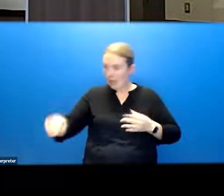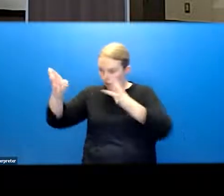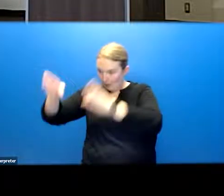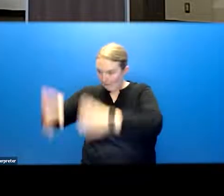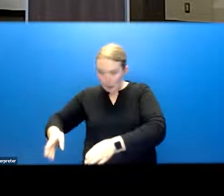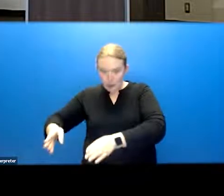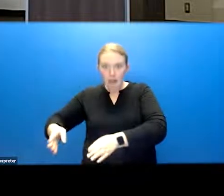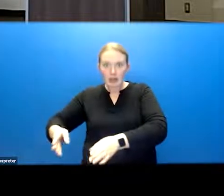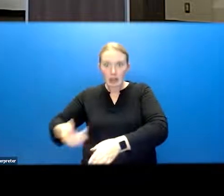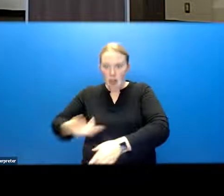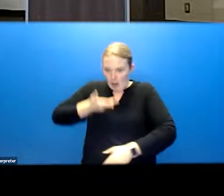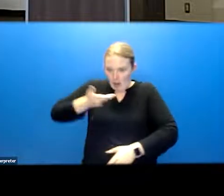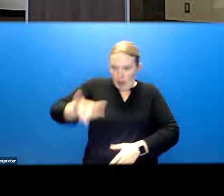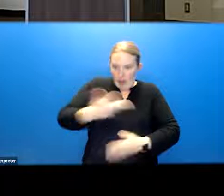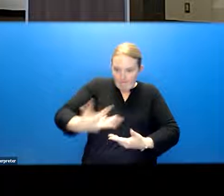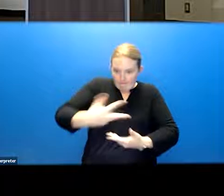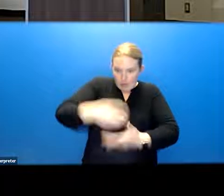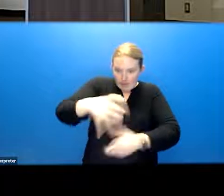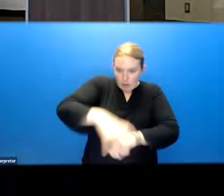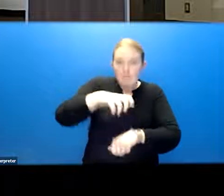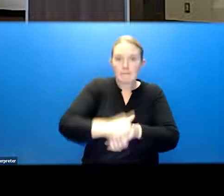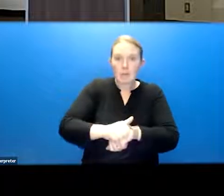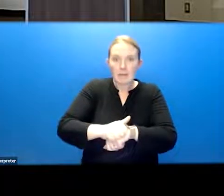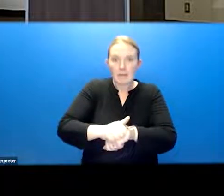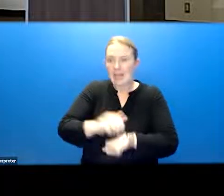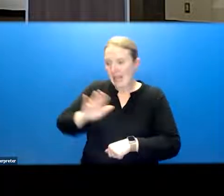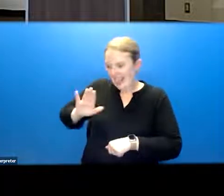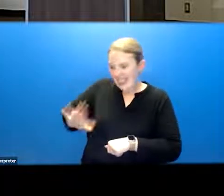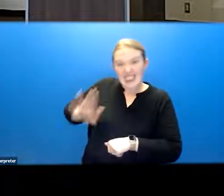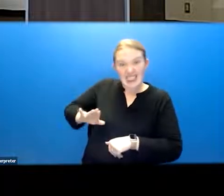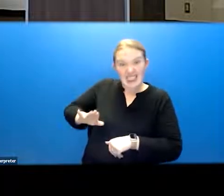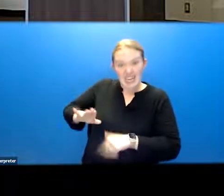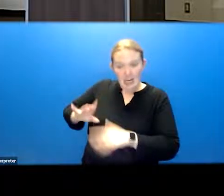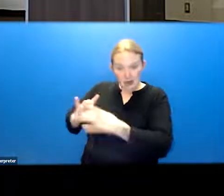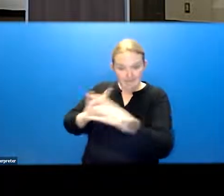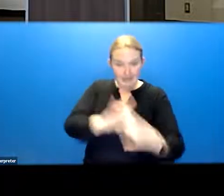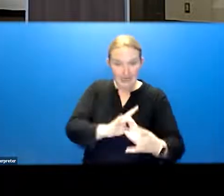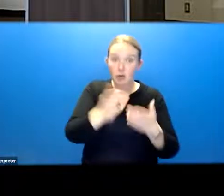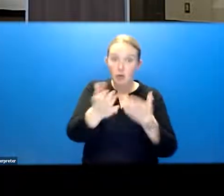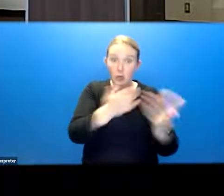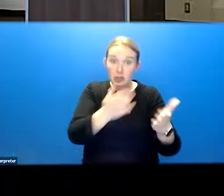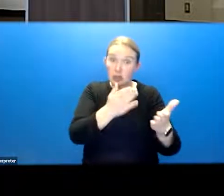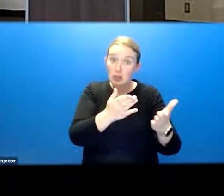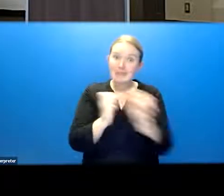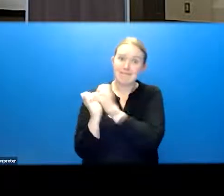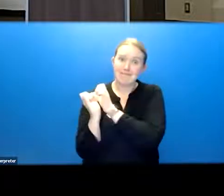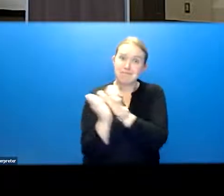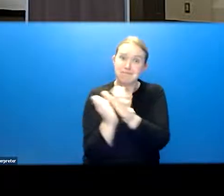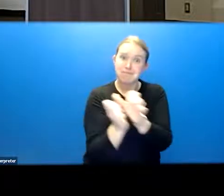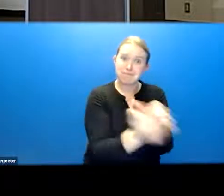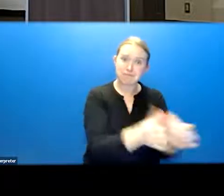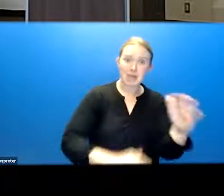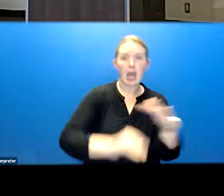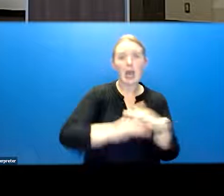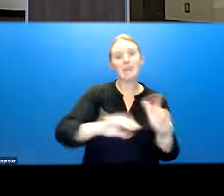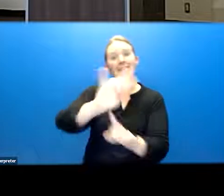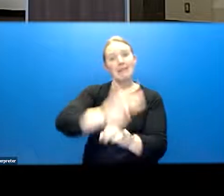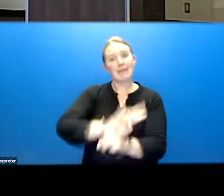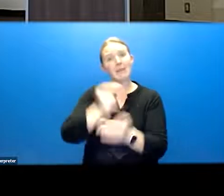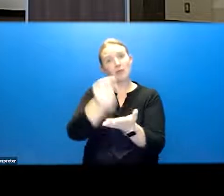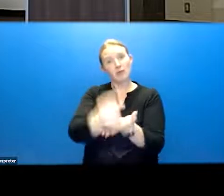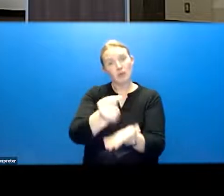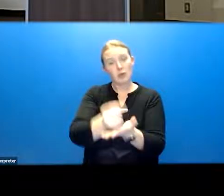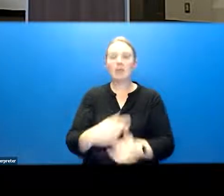see a sustained impact on engagement for service users for up to 7 months in treatment. And so that kind of goes to show the level